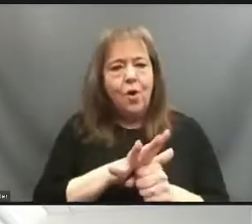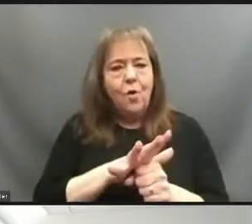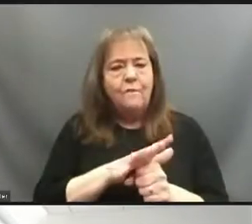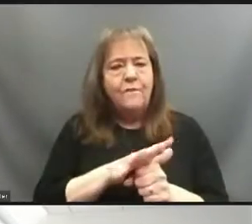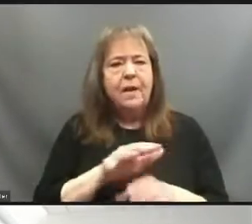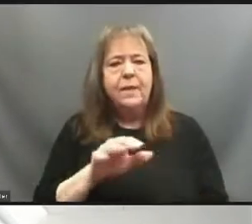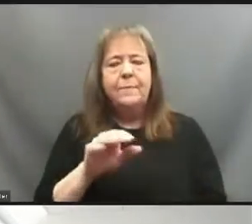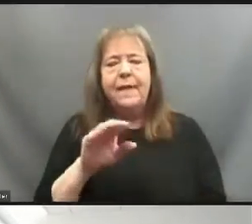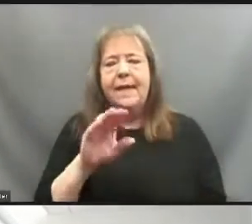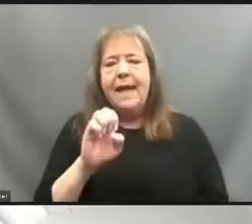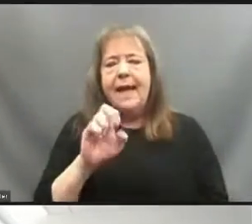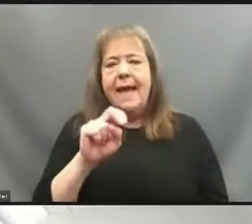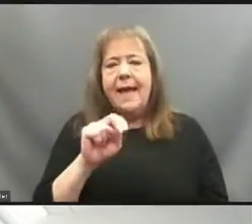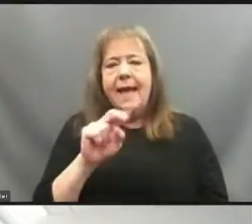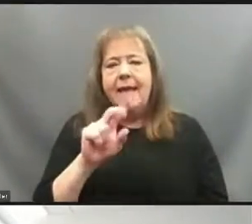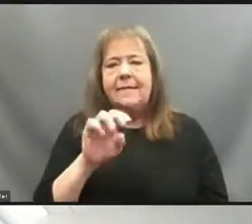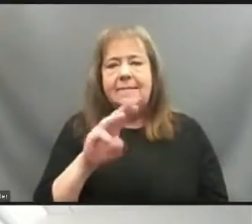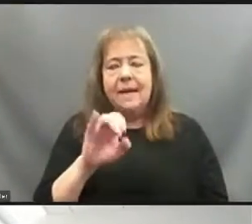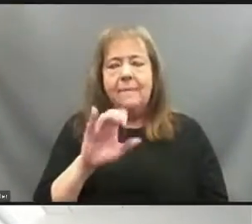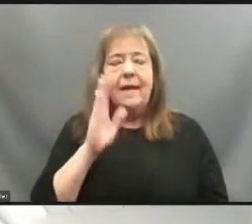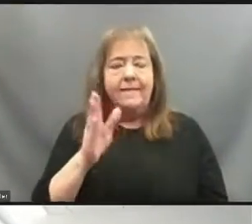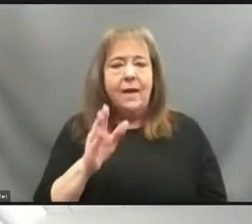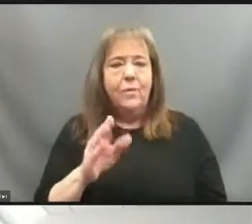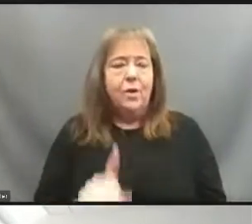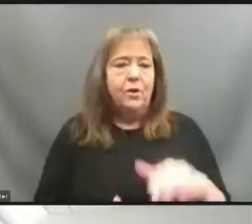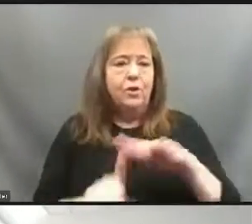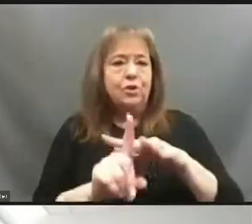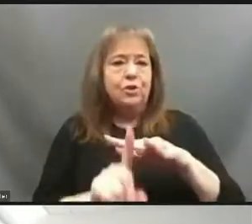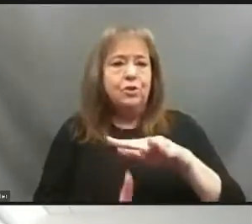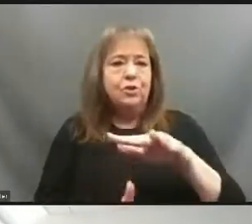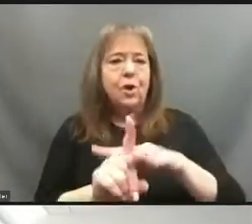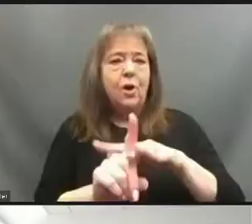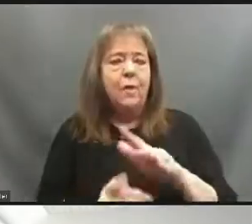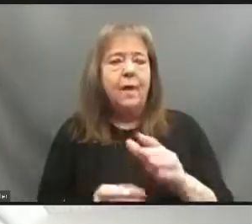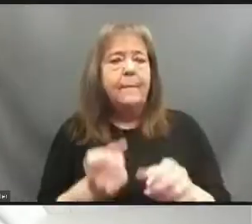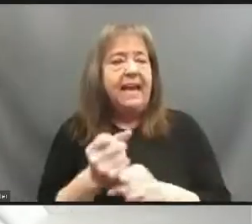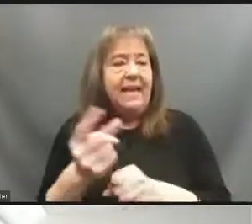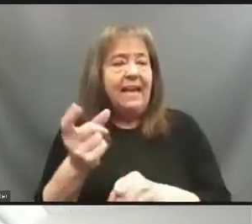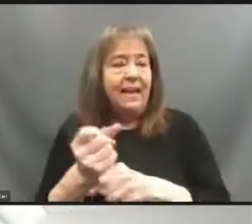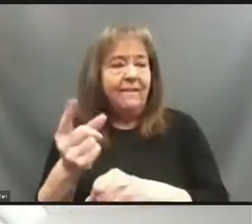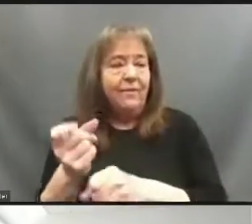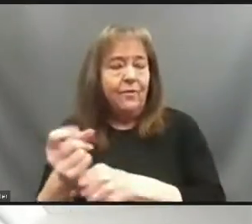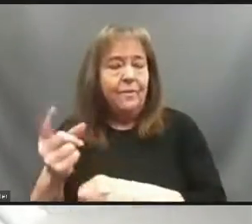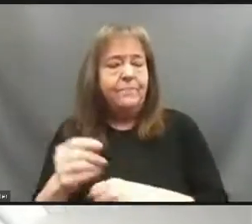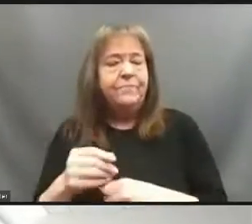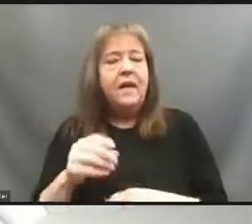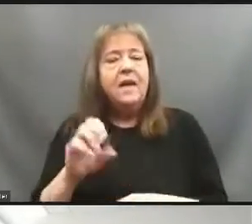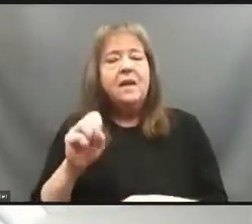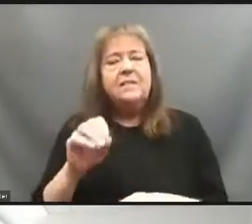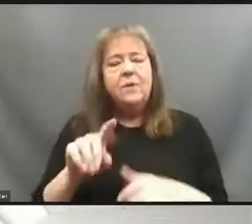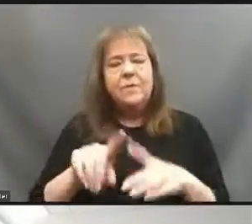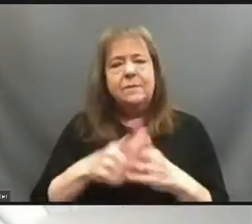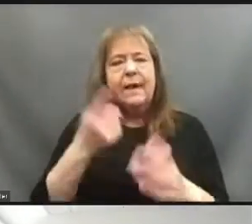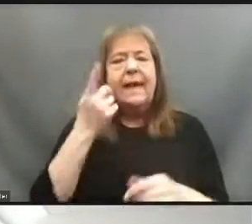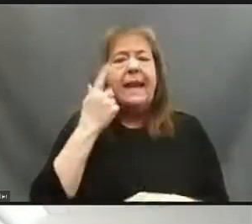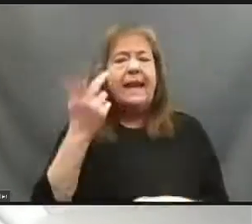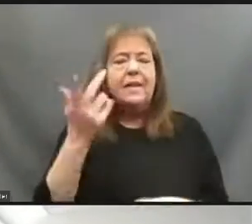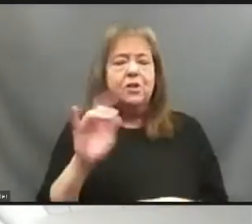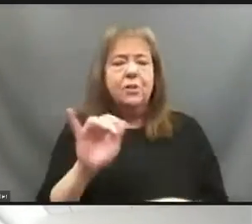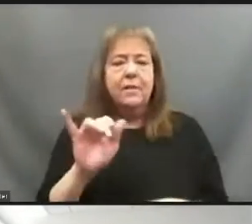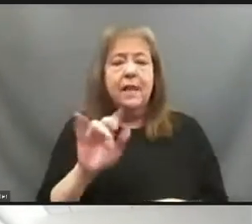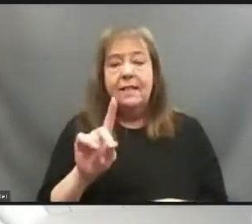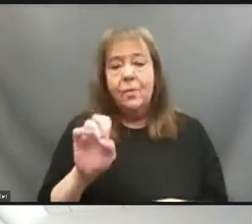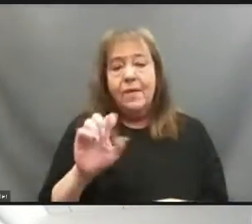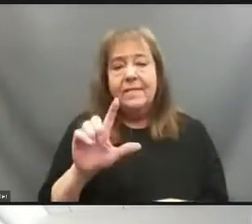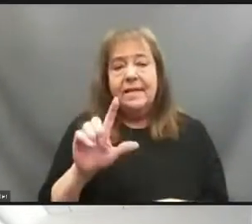endemic disease. It comes back year after year kind of deal. So, as we're starting to see it looks like, as with Delta being